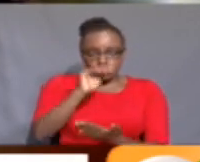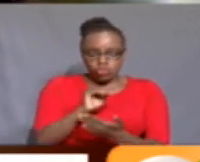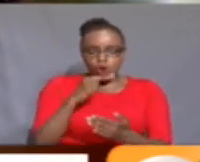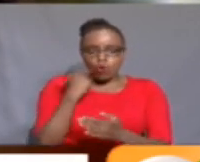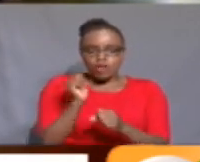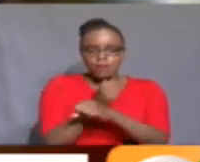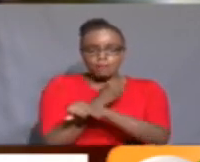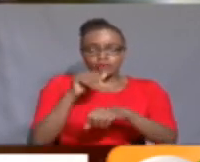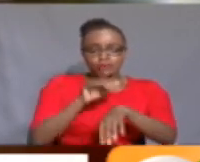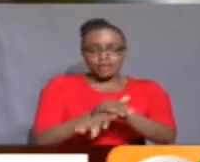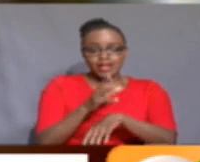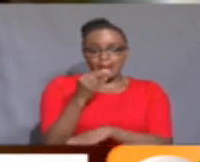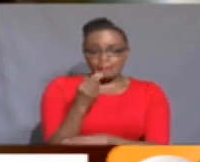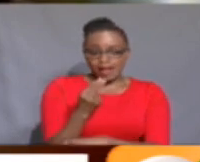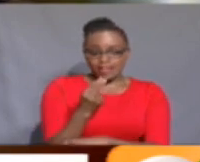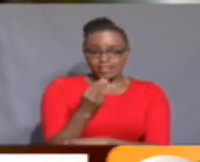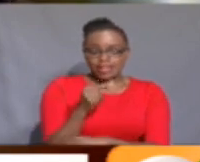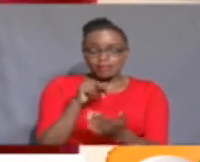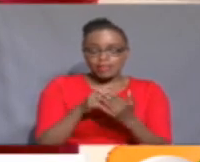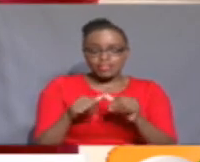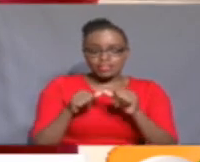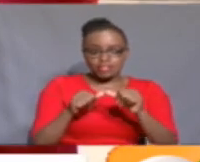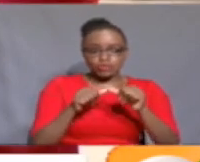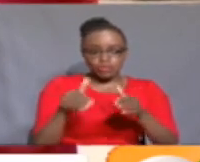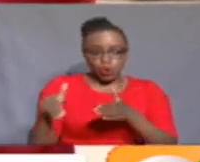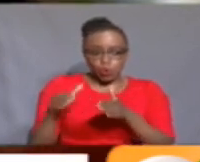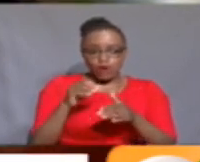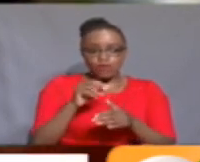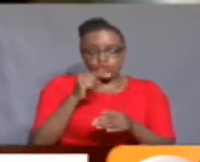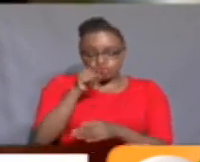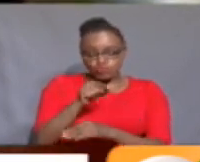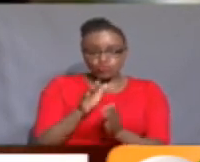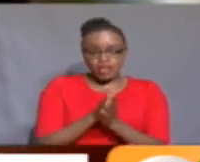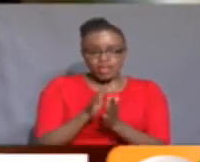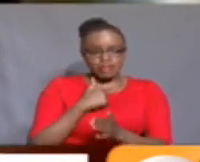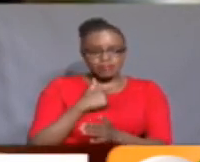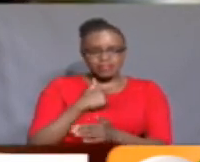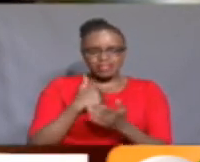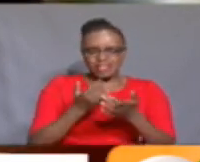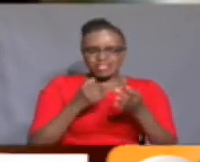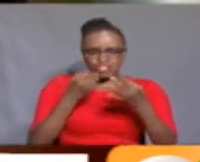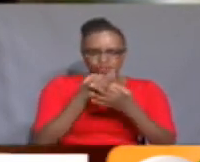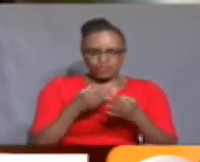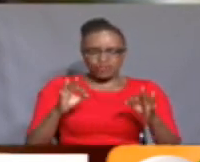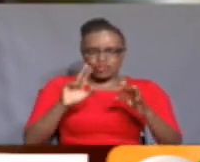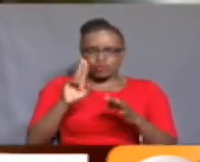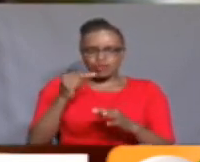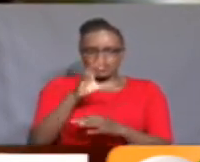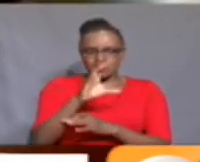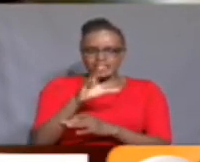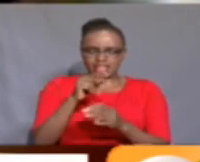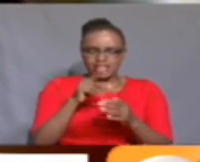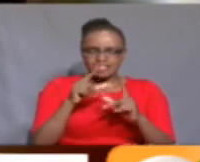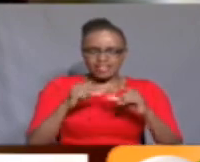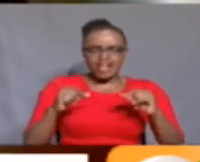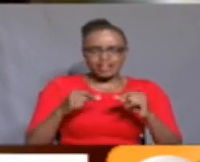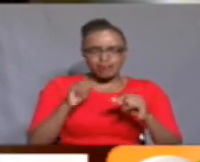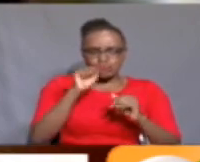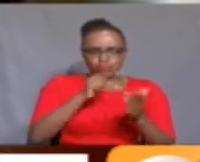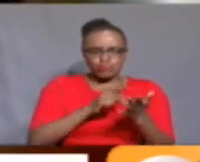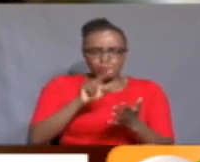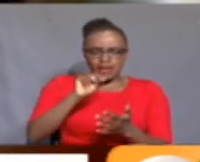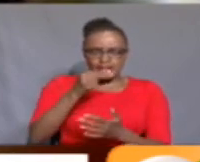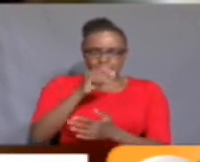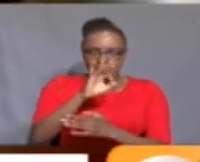cannot afford. And that's a sustainable model because you and I do not need to have a free UHC card. We can actually pay for NHIF